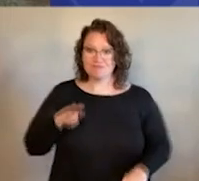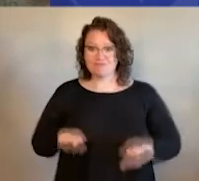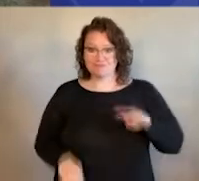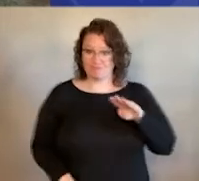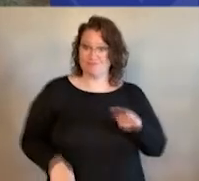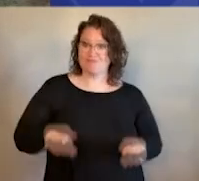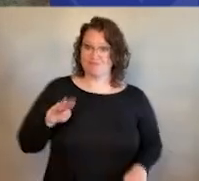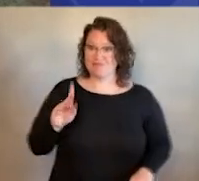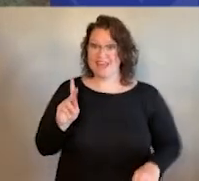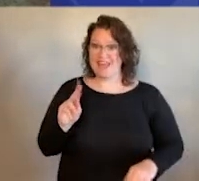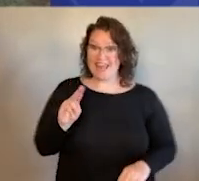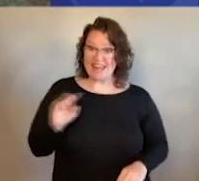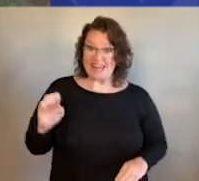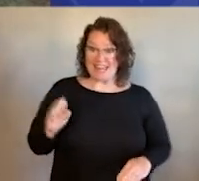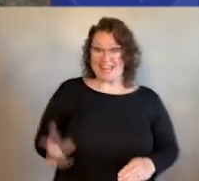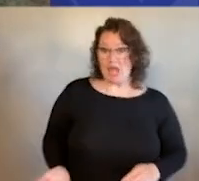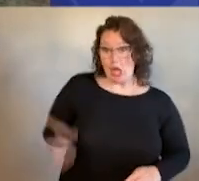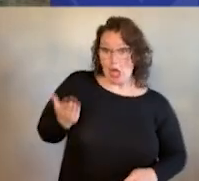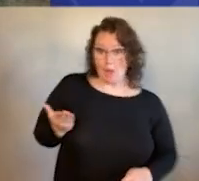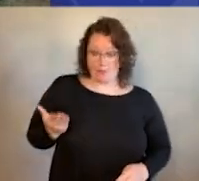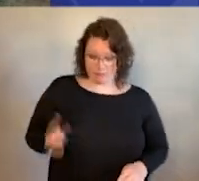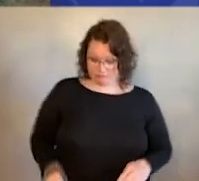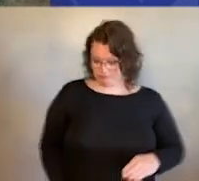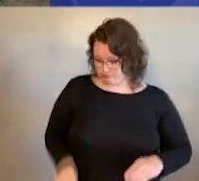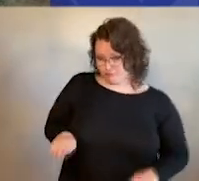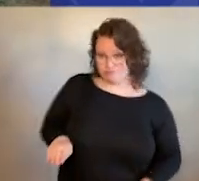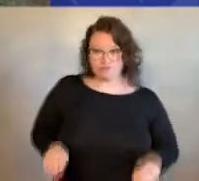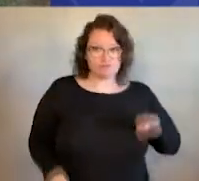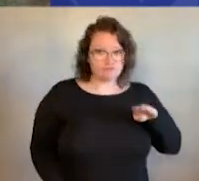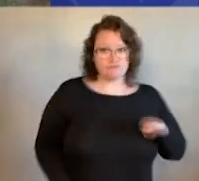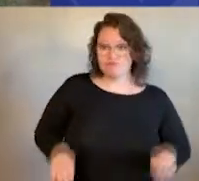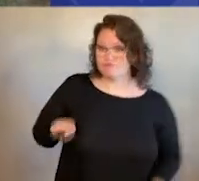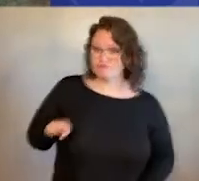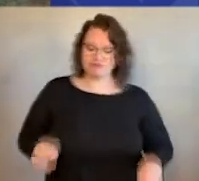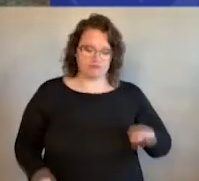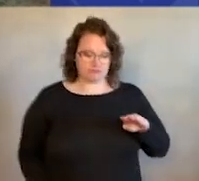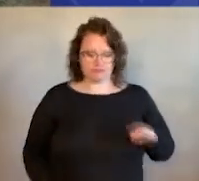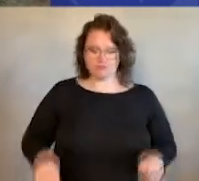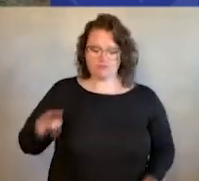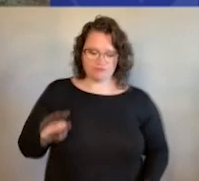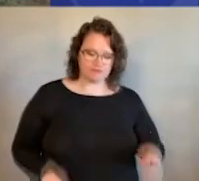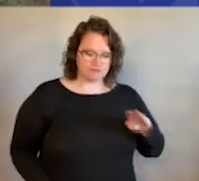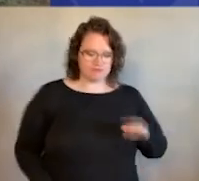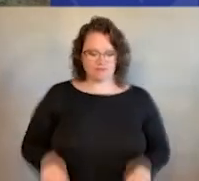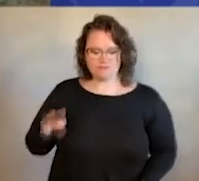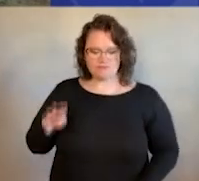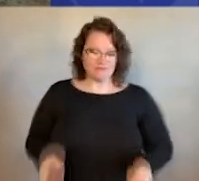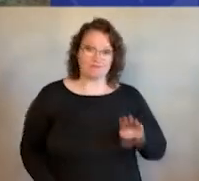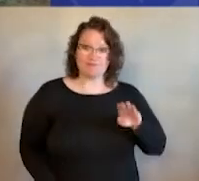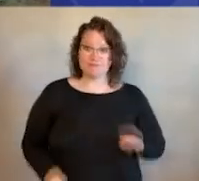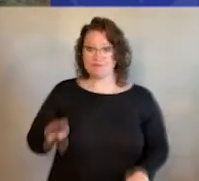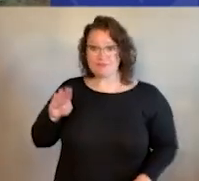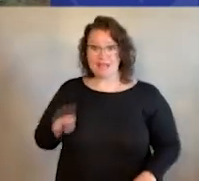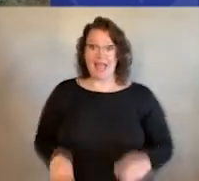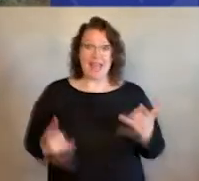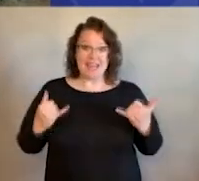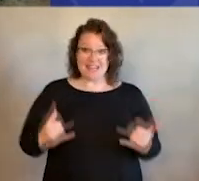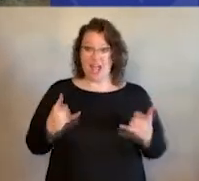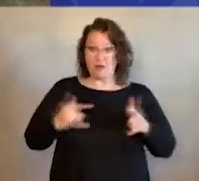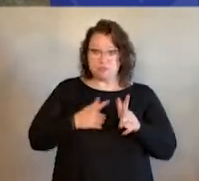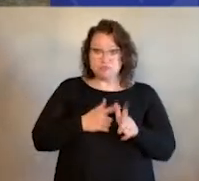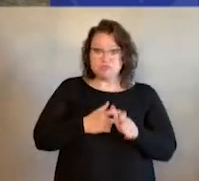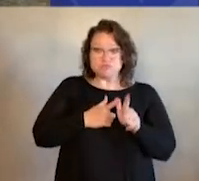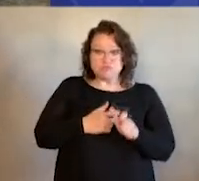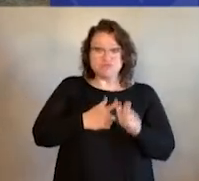your knees up, get them as high as your hips. March, march, march, march. Now we're going to go into jogging